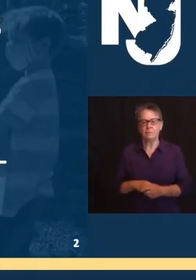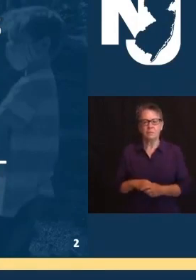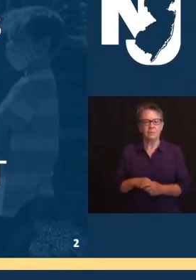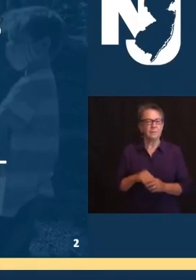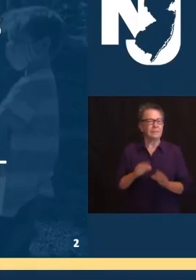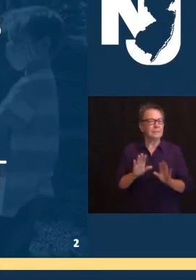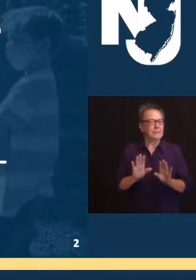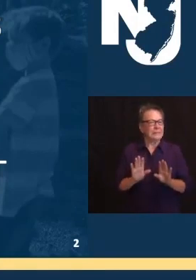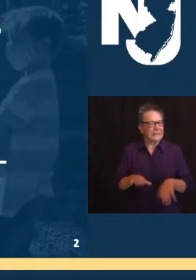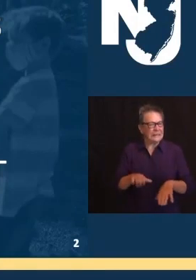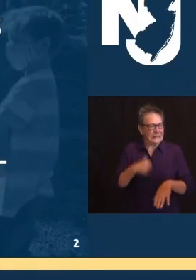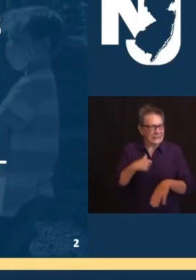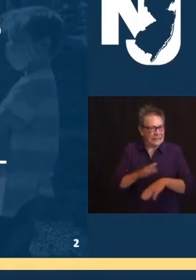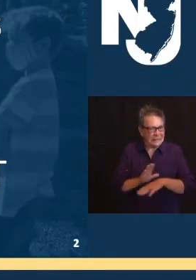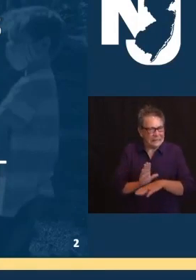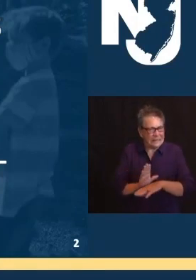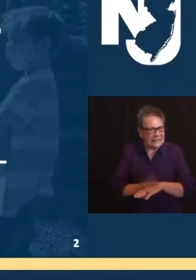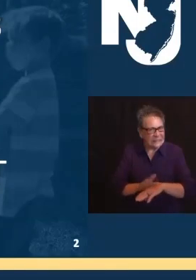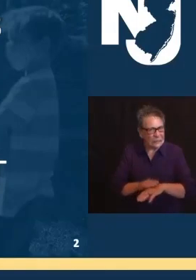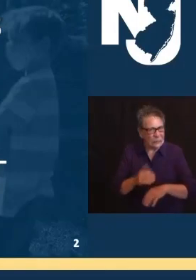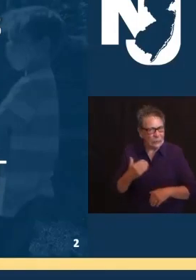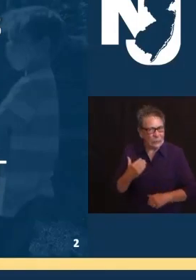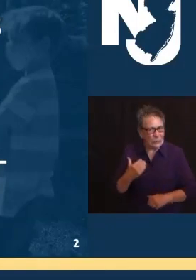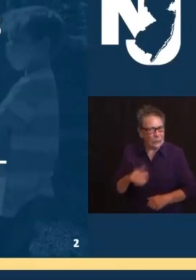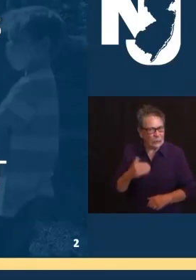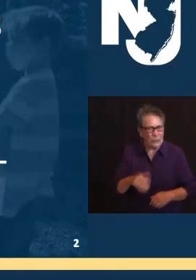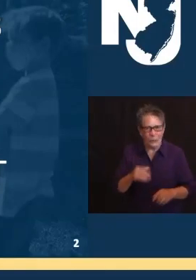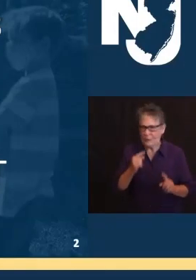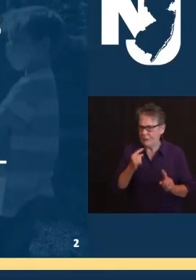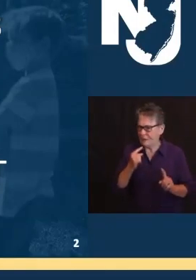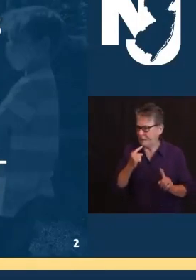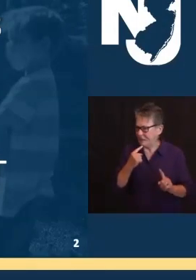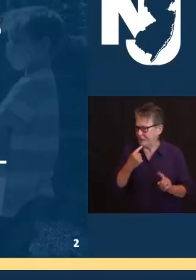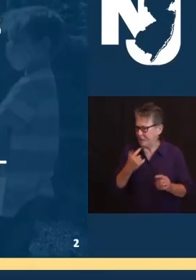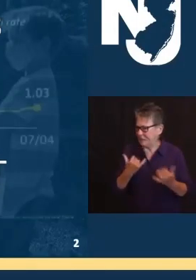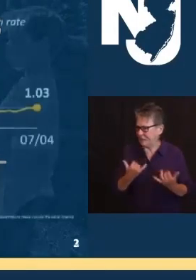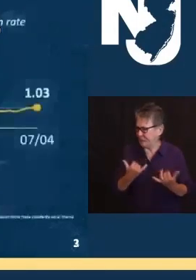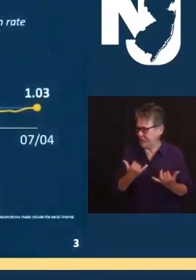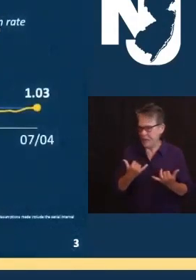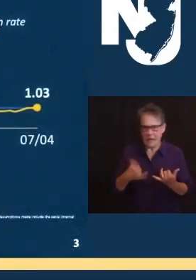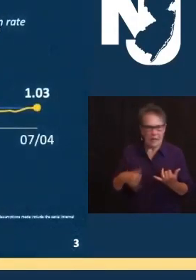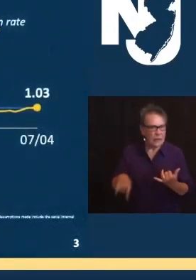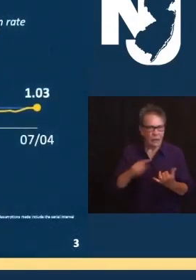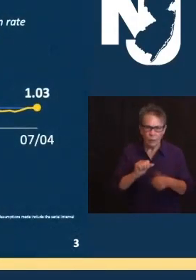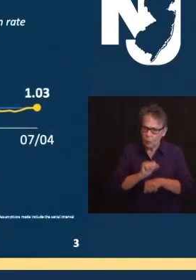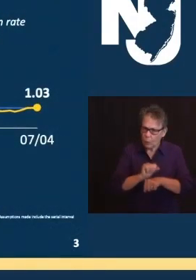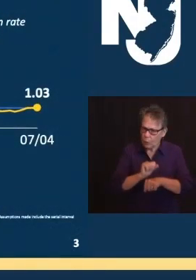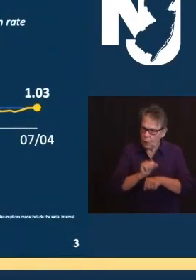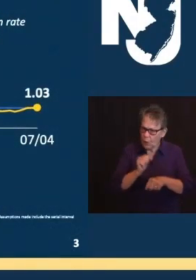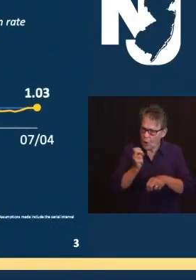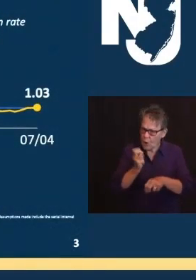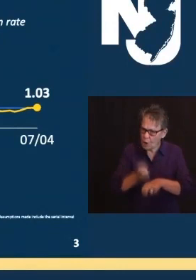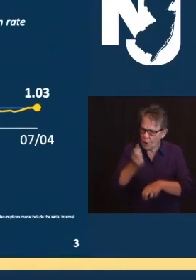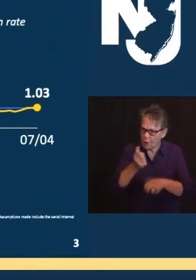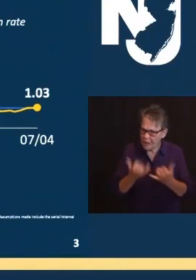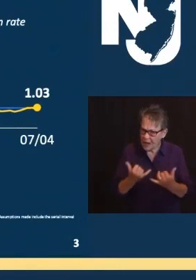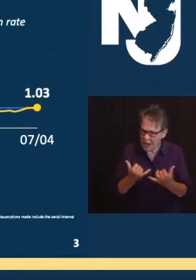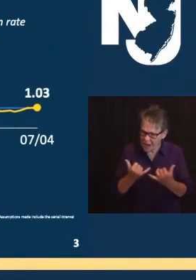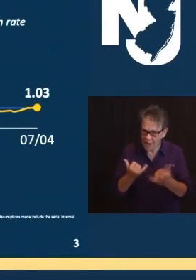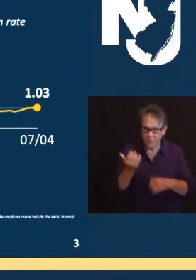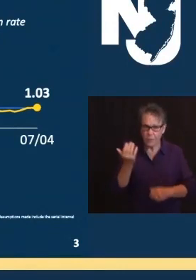utmost seriousness and which we all need to work together to reverse. Today, the rate of transmission, the rate at